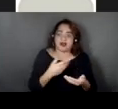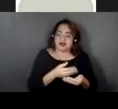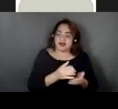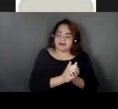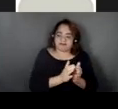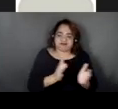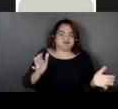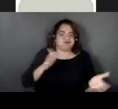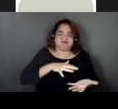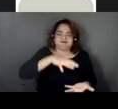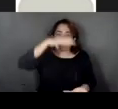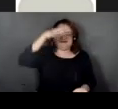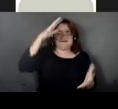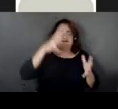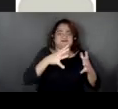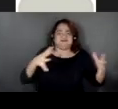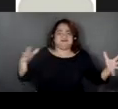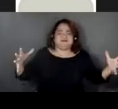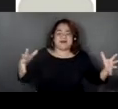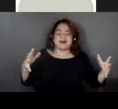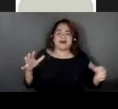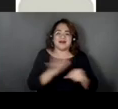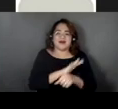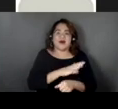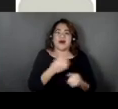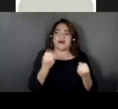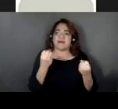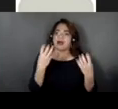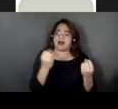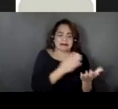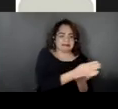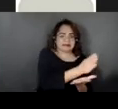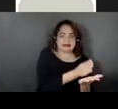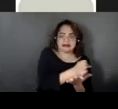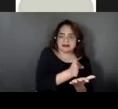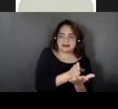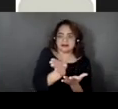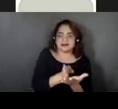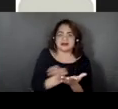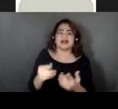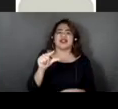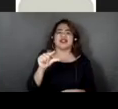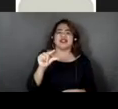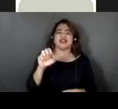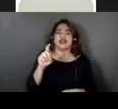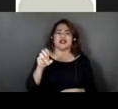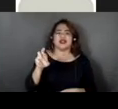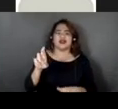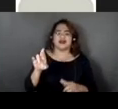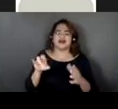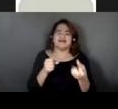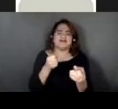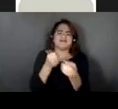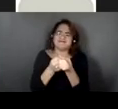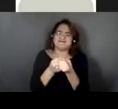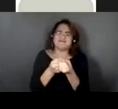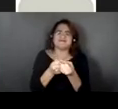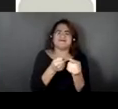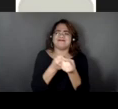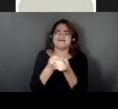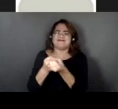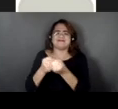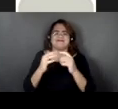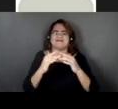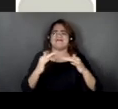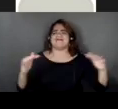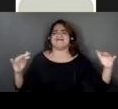very large multidisciplinary program now that really can provide all gender affirming services within UCLA. And more